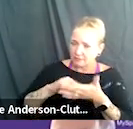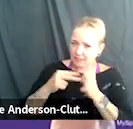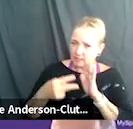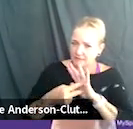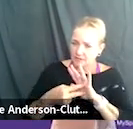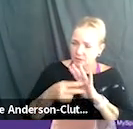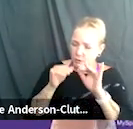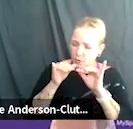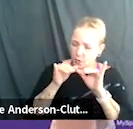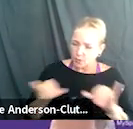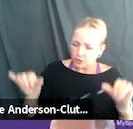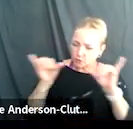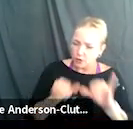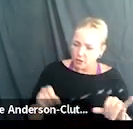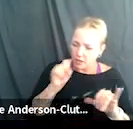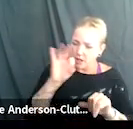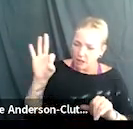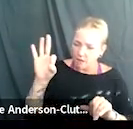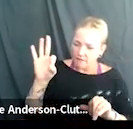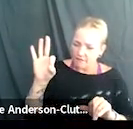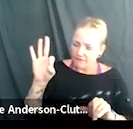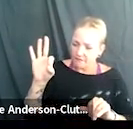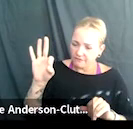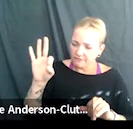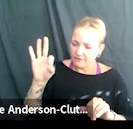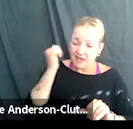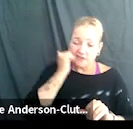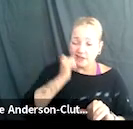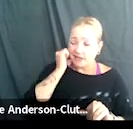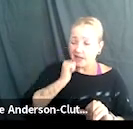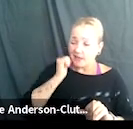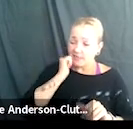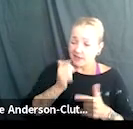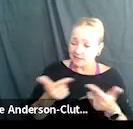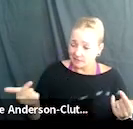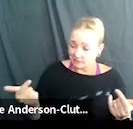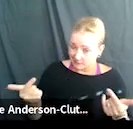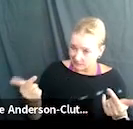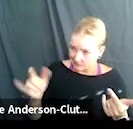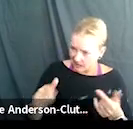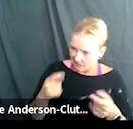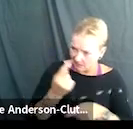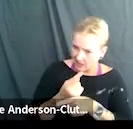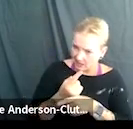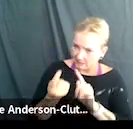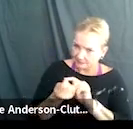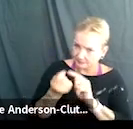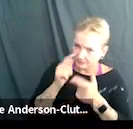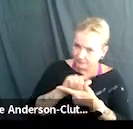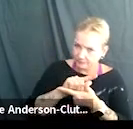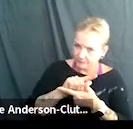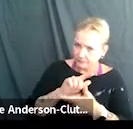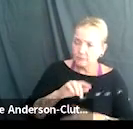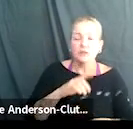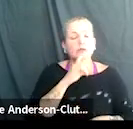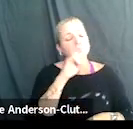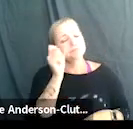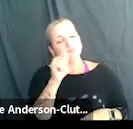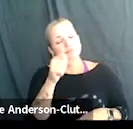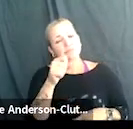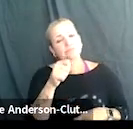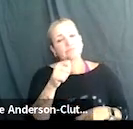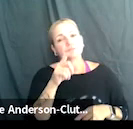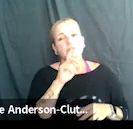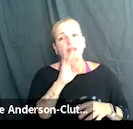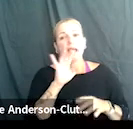or of the usual, I guess. That's correct. So I think that rituals are a ritual is